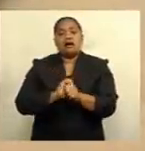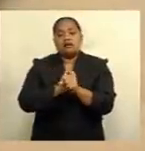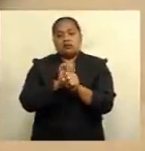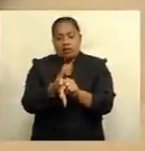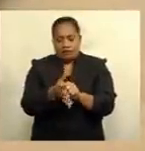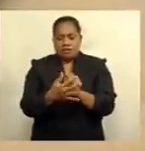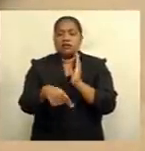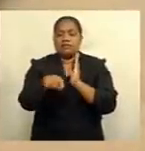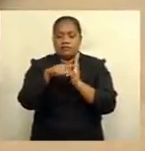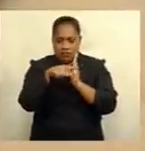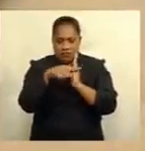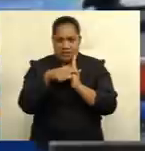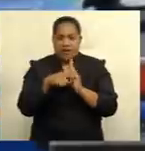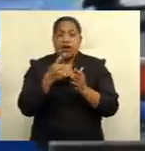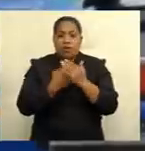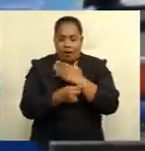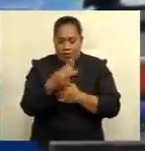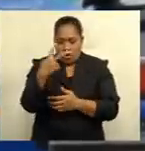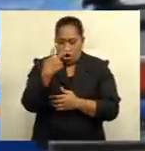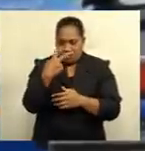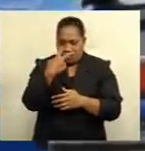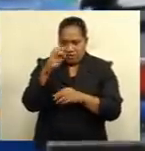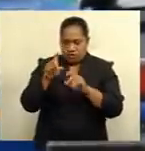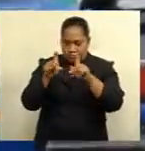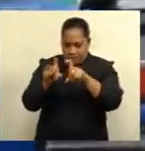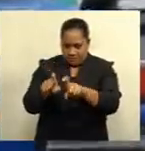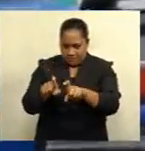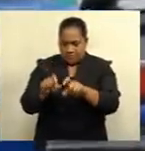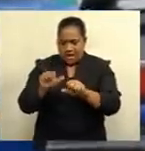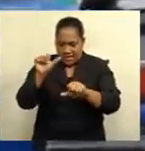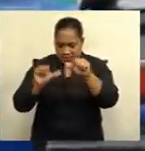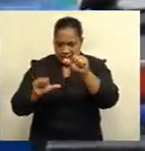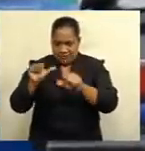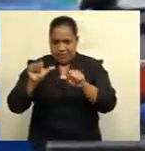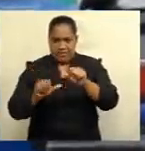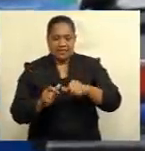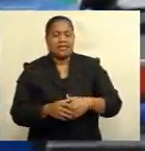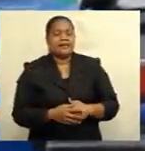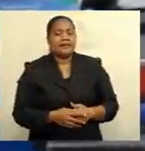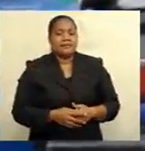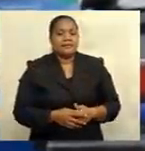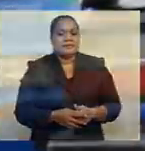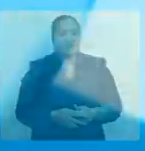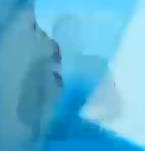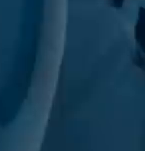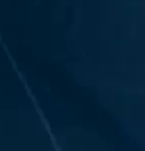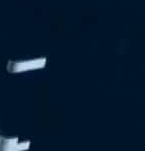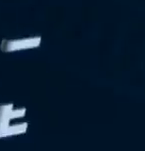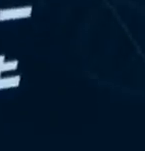They remain under observation and assessment. Eleanor Turangaivu, FBC News.